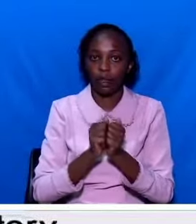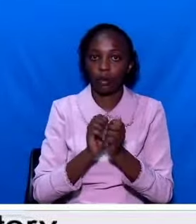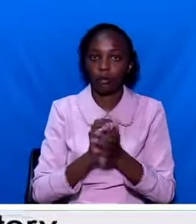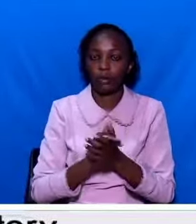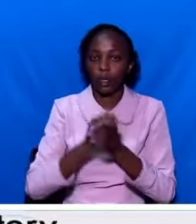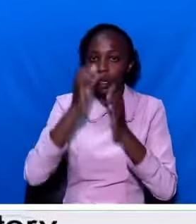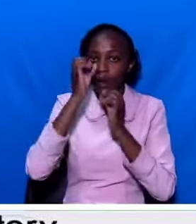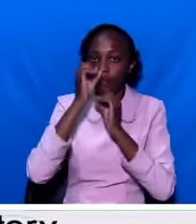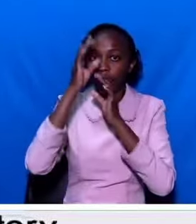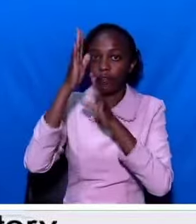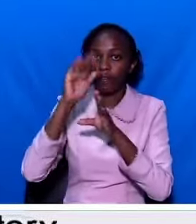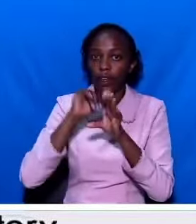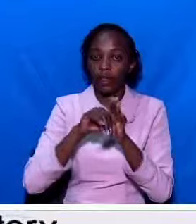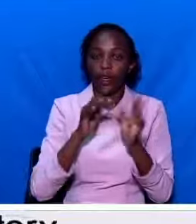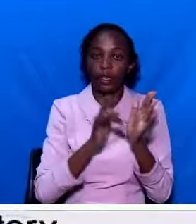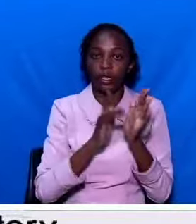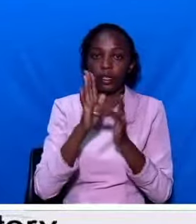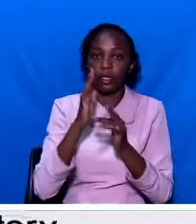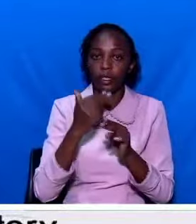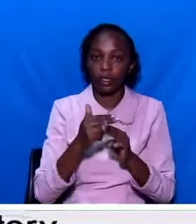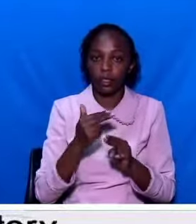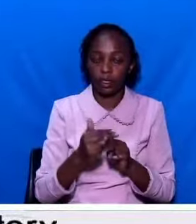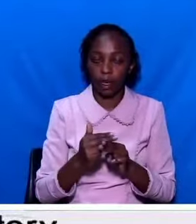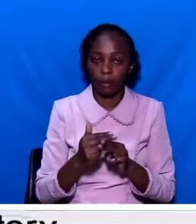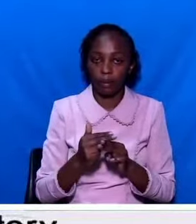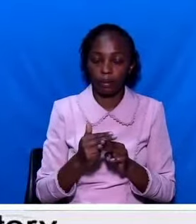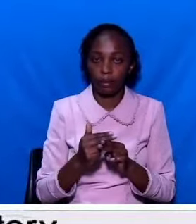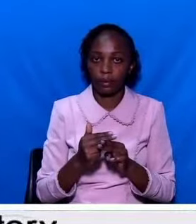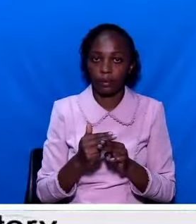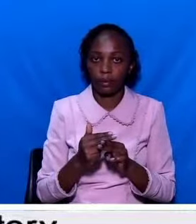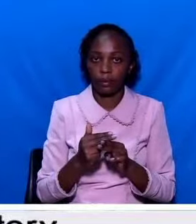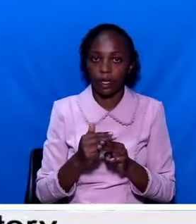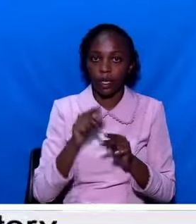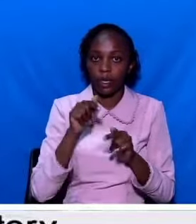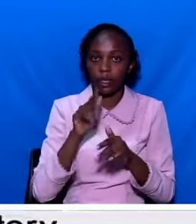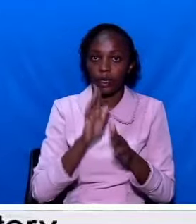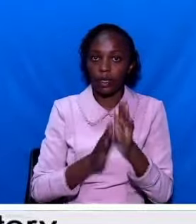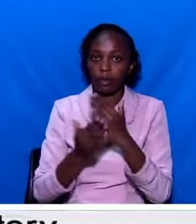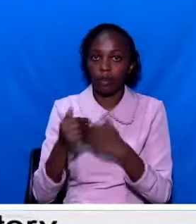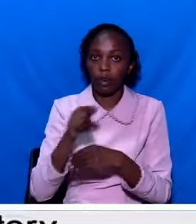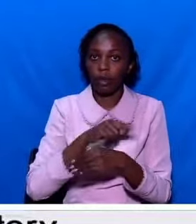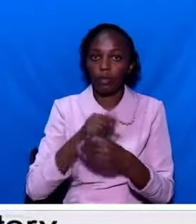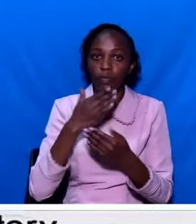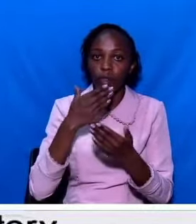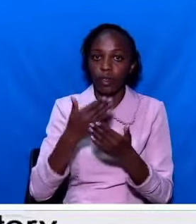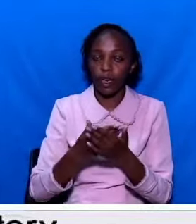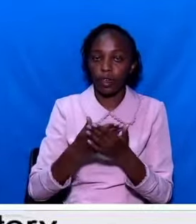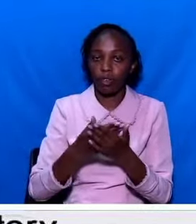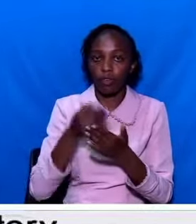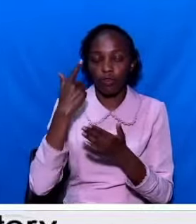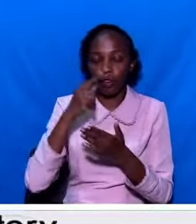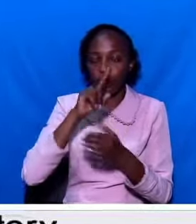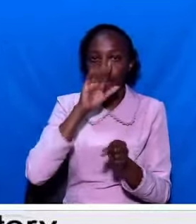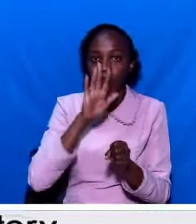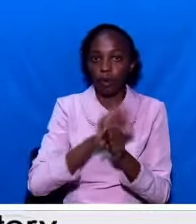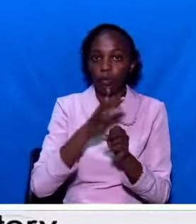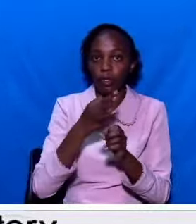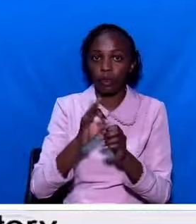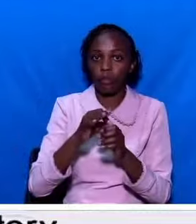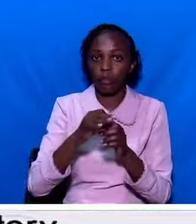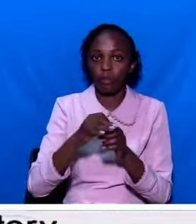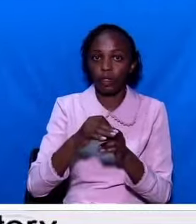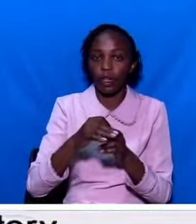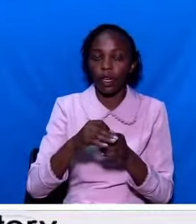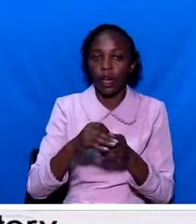Father, in the name of Jesus, this morning we thank you so much for the assurance of victory. We